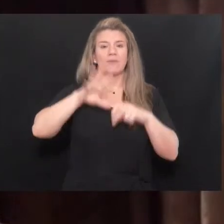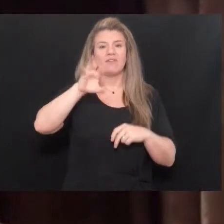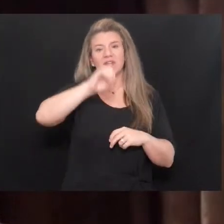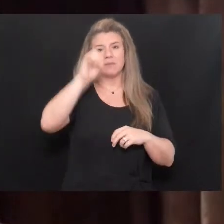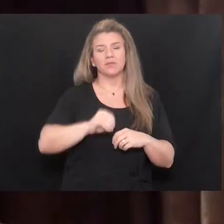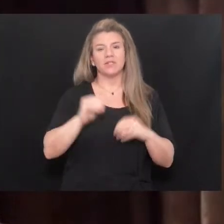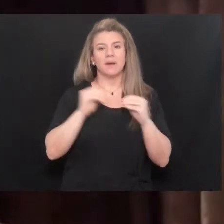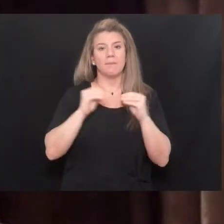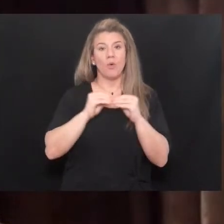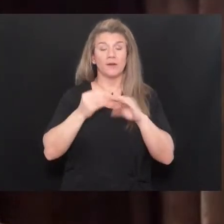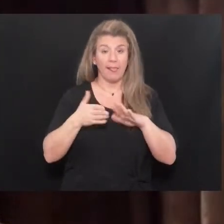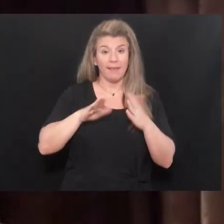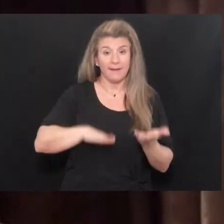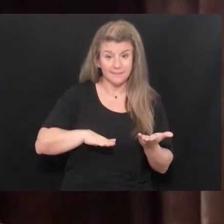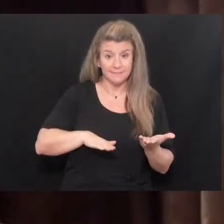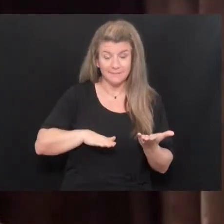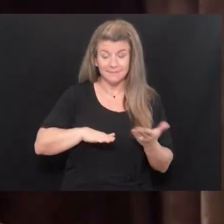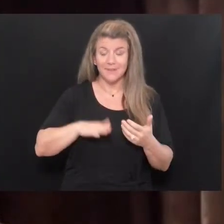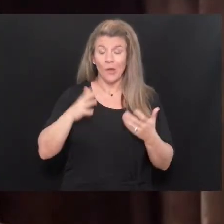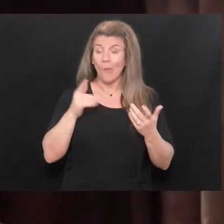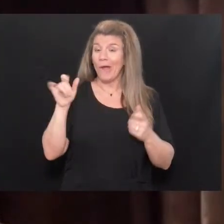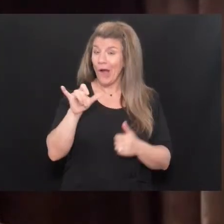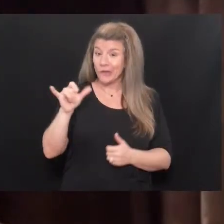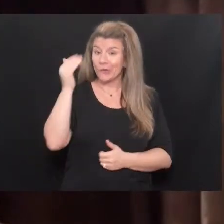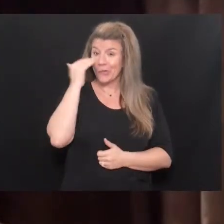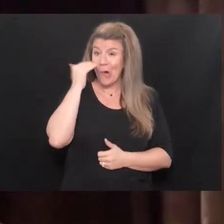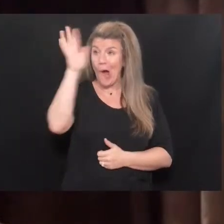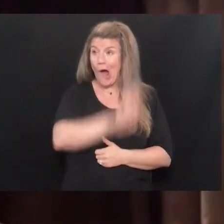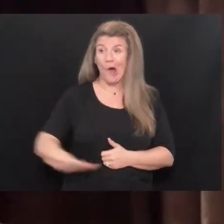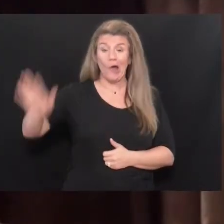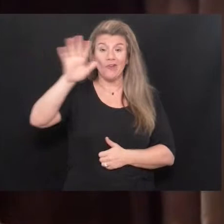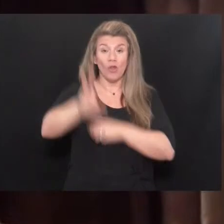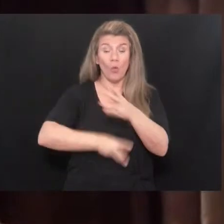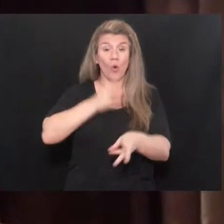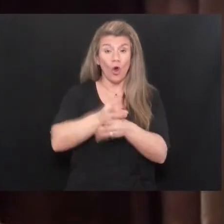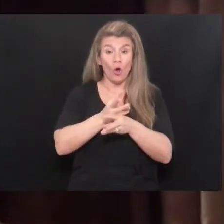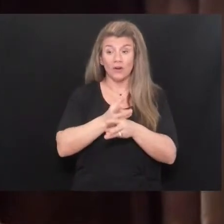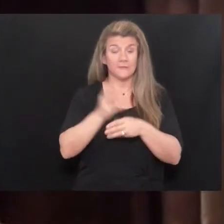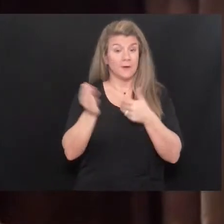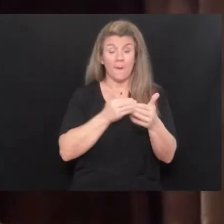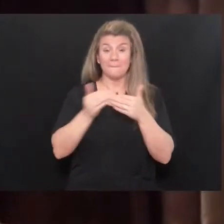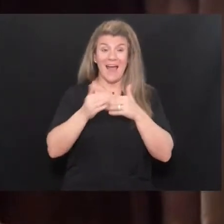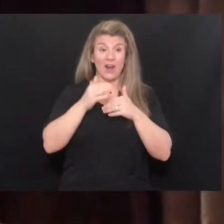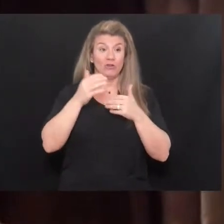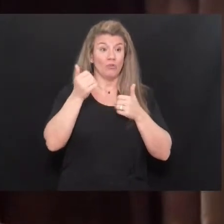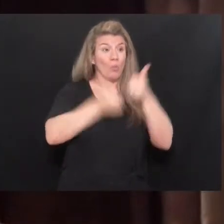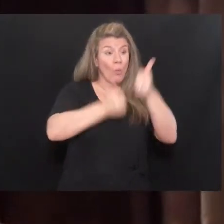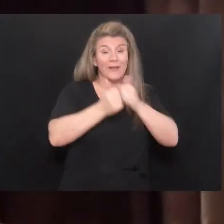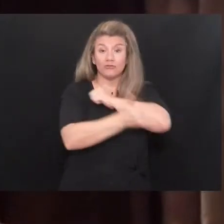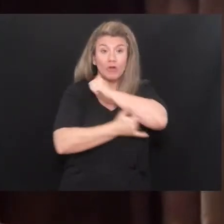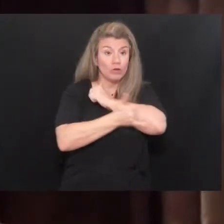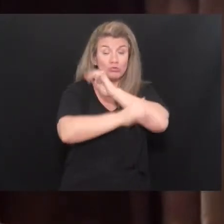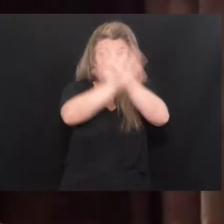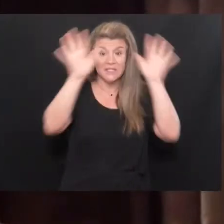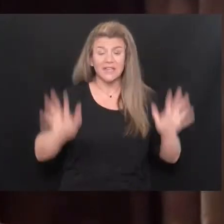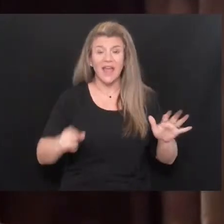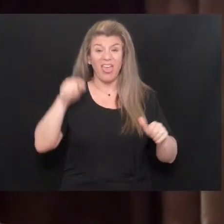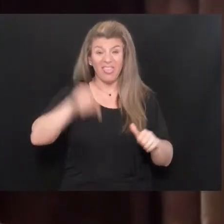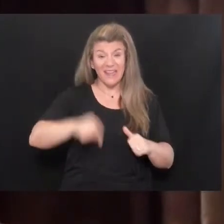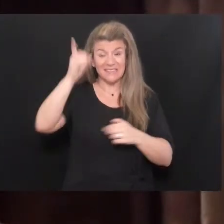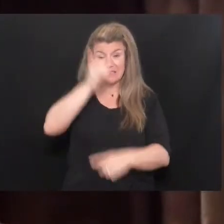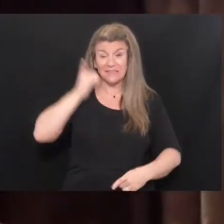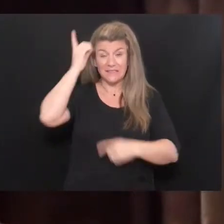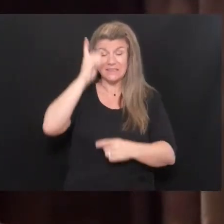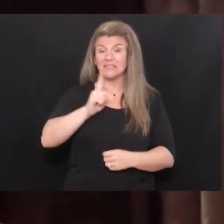more lethal. We also know that around the world and even in our country, that this disease